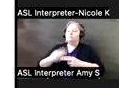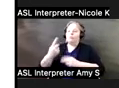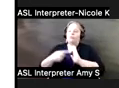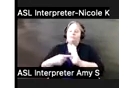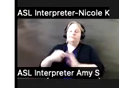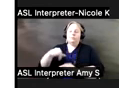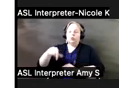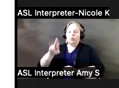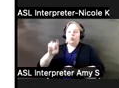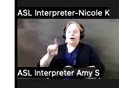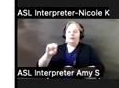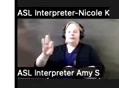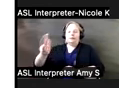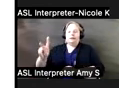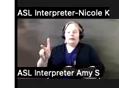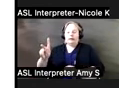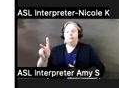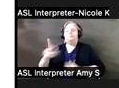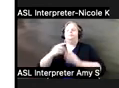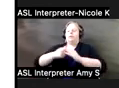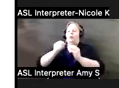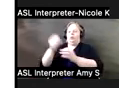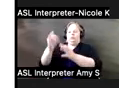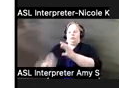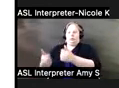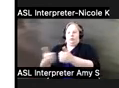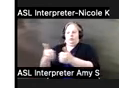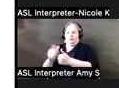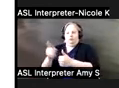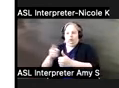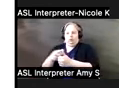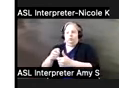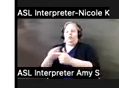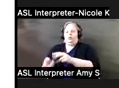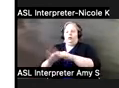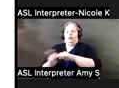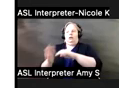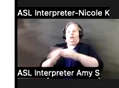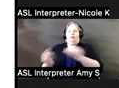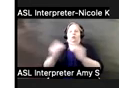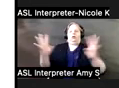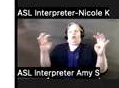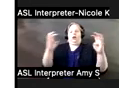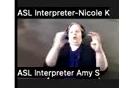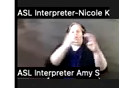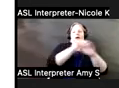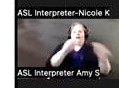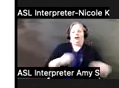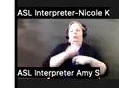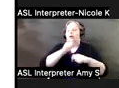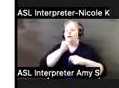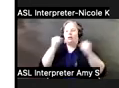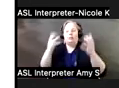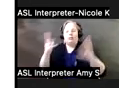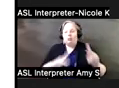where you really, really, really want to start with simpler games, and then work your way up to more of these complex games. Because not a lot of people